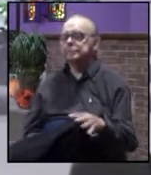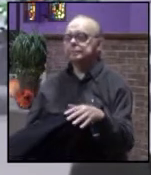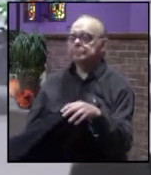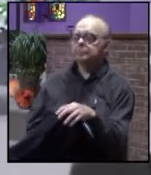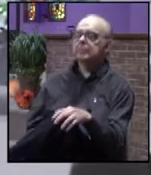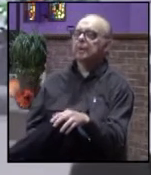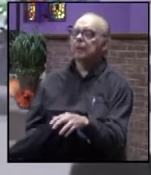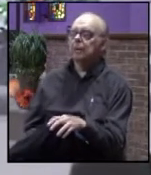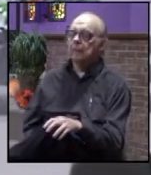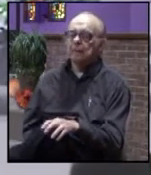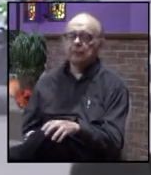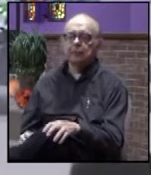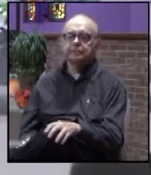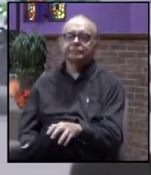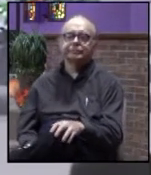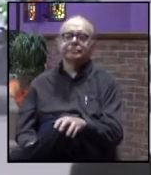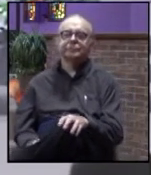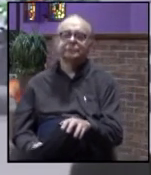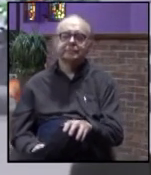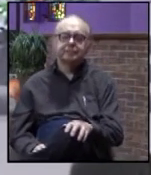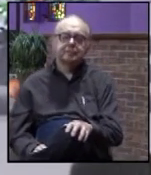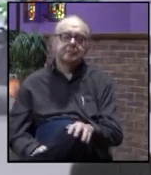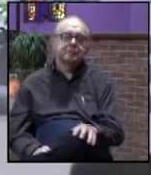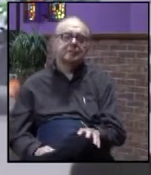Get me out of that one, God.